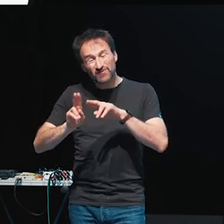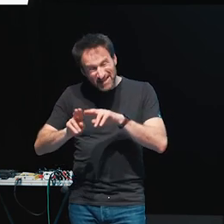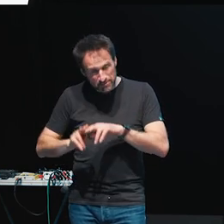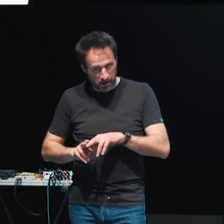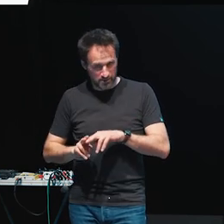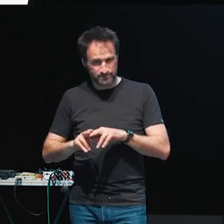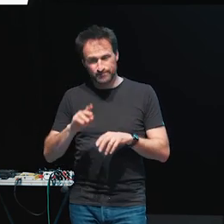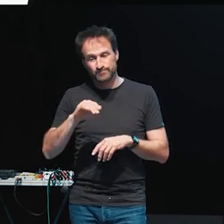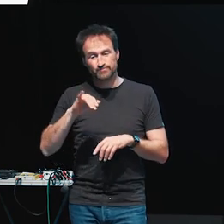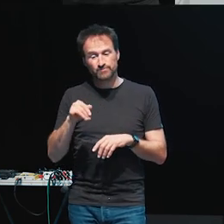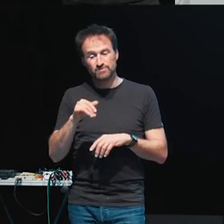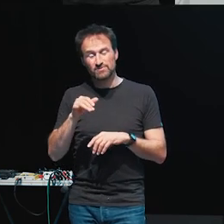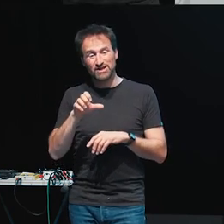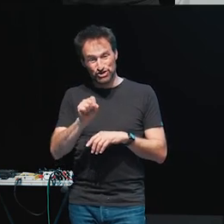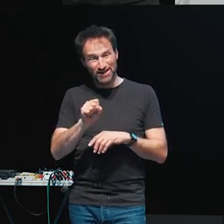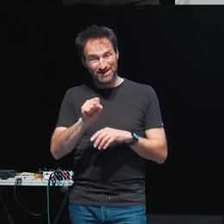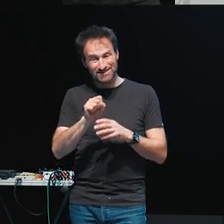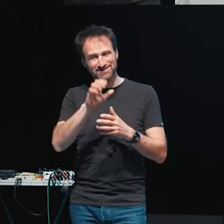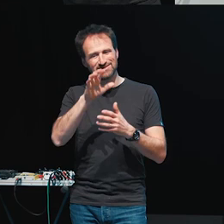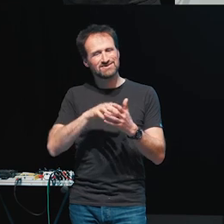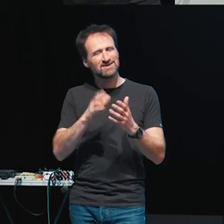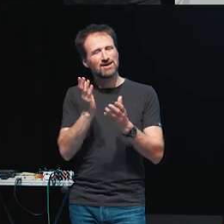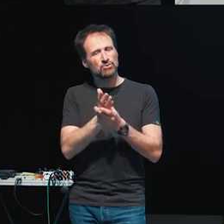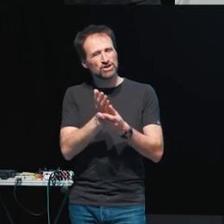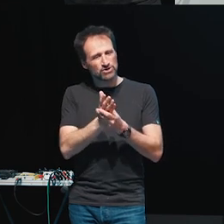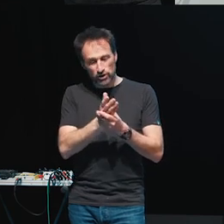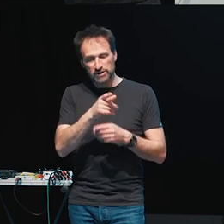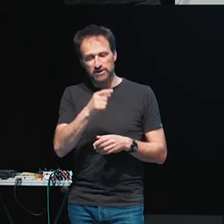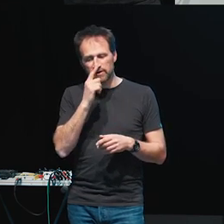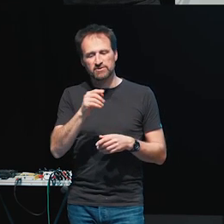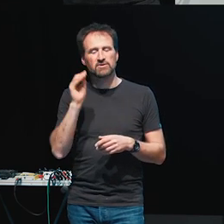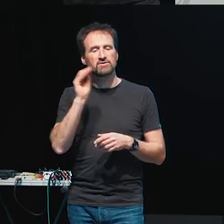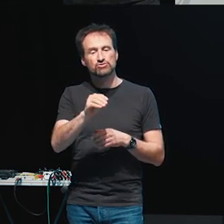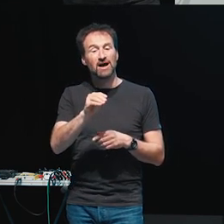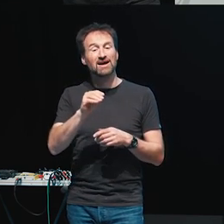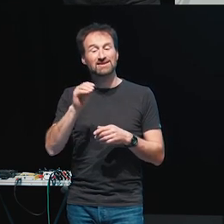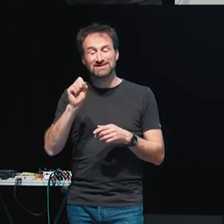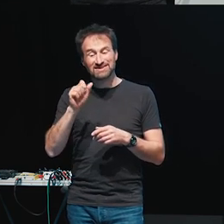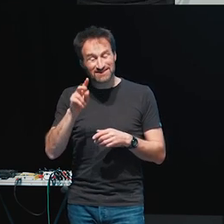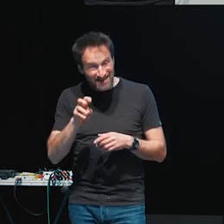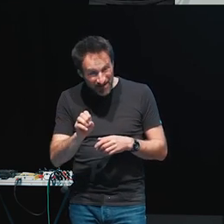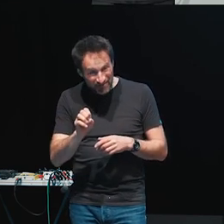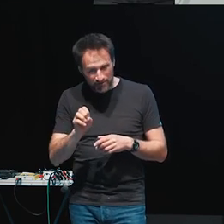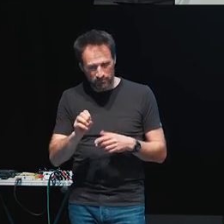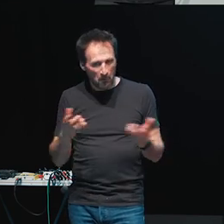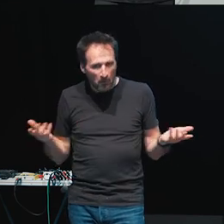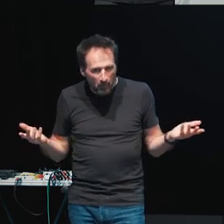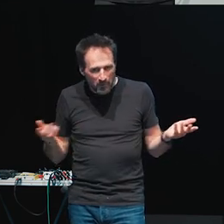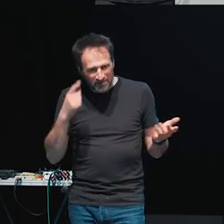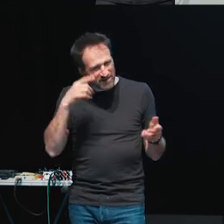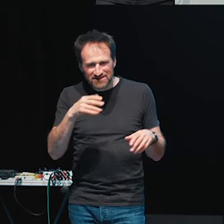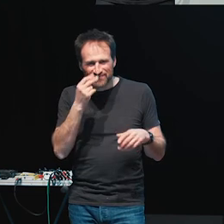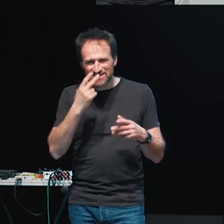Frontend repository, because you actually never know what you will get when you press save. It will look something like this. Because of